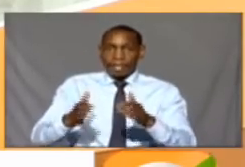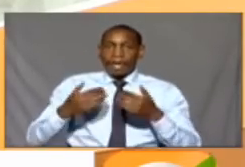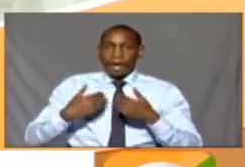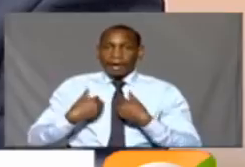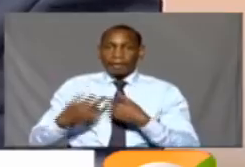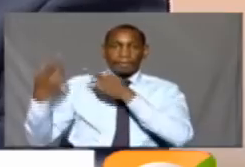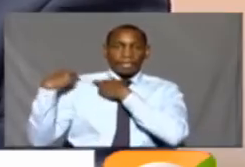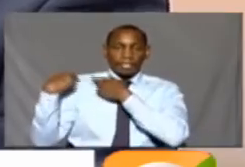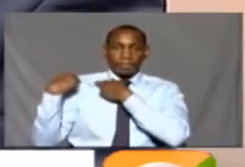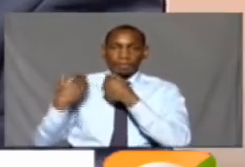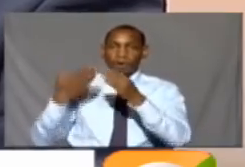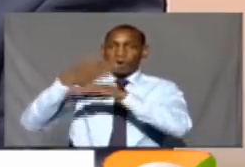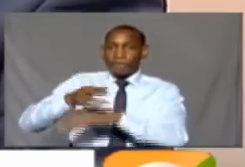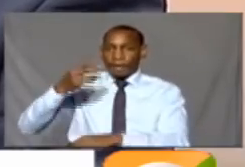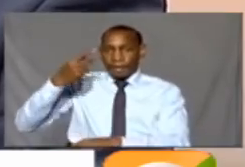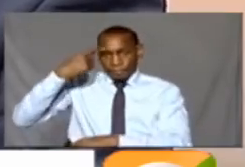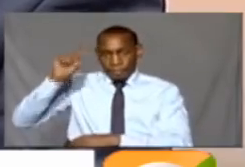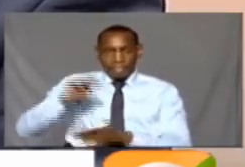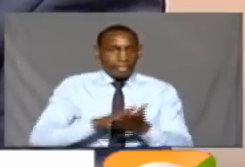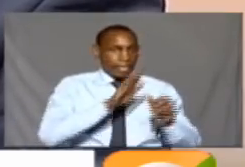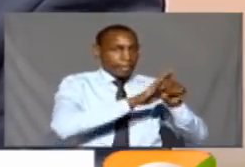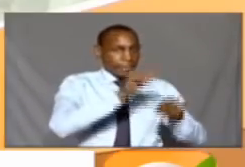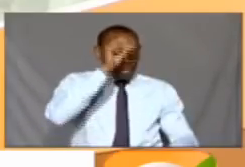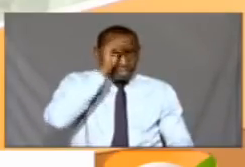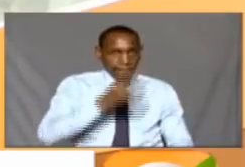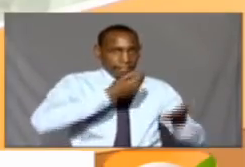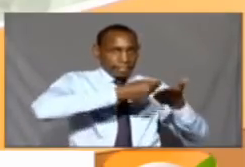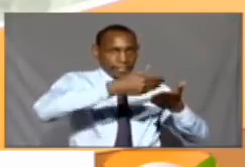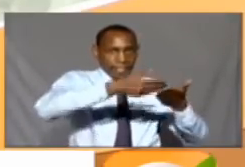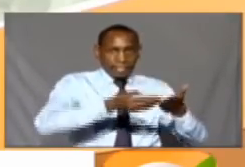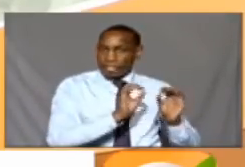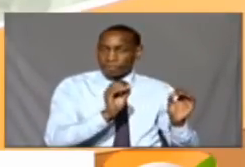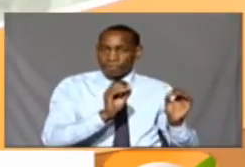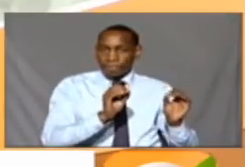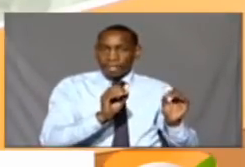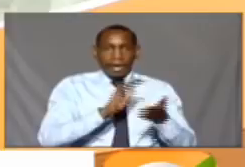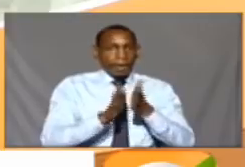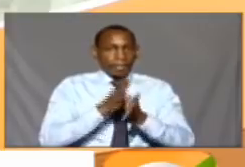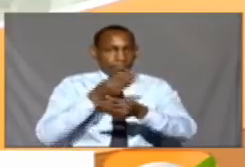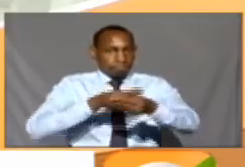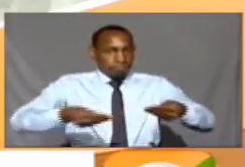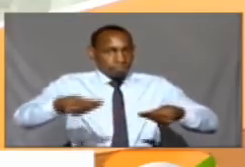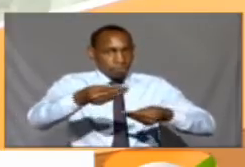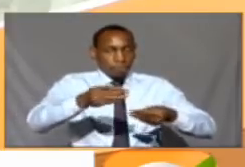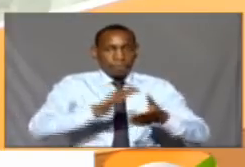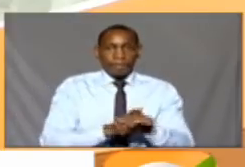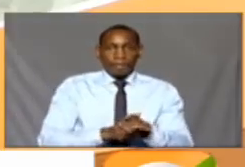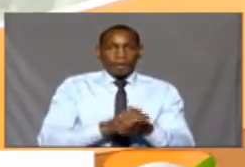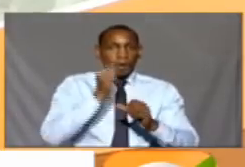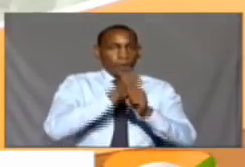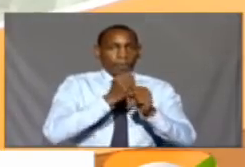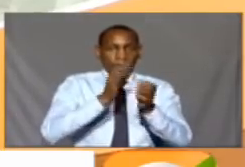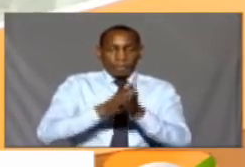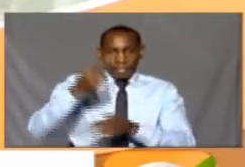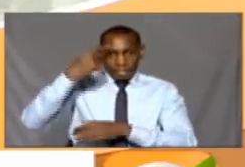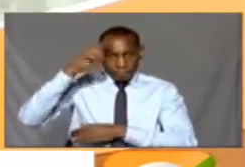responsibility beyond policy. Now, most governors say that they don't sign checks, they don't deal with transactions, they deal with the policy direction that the